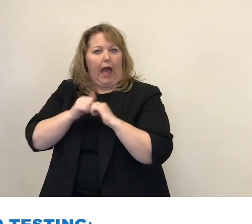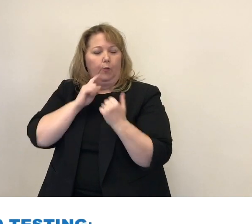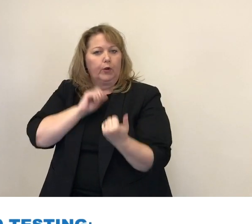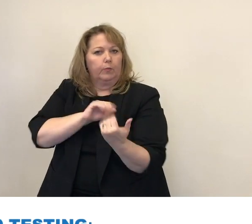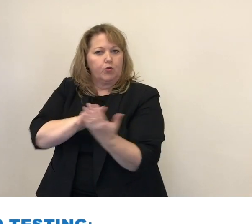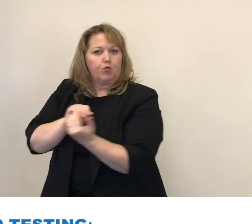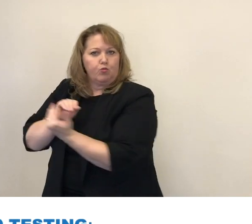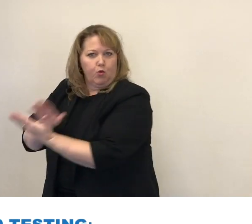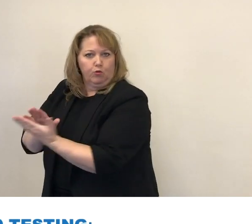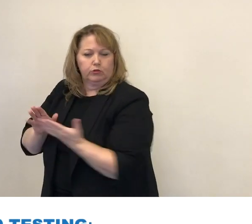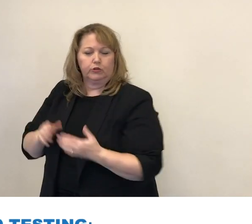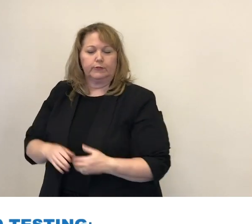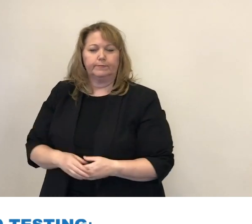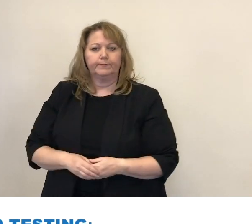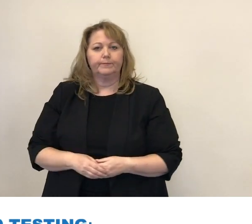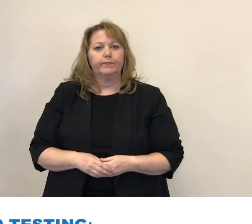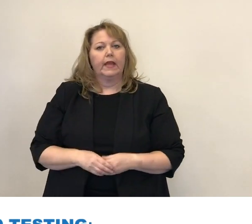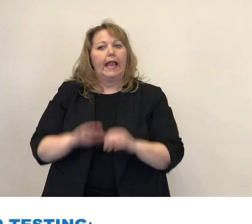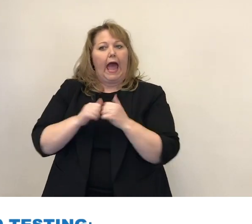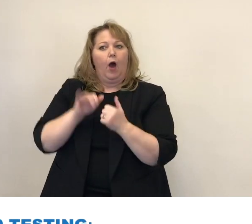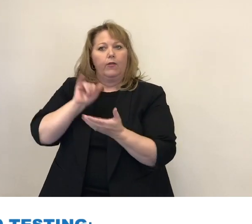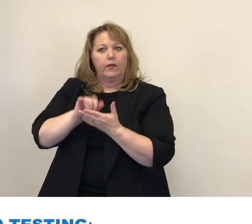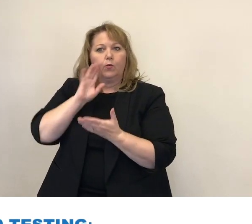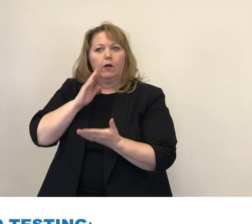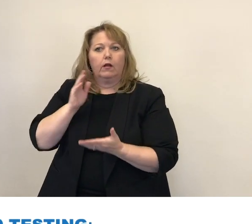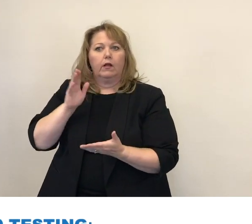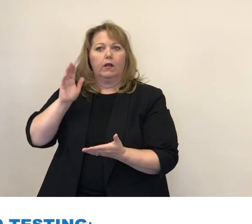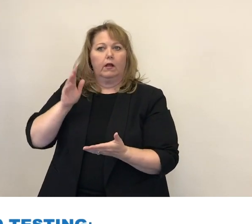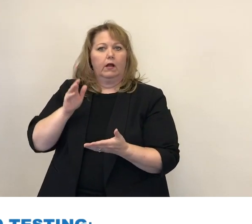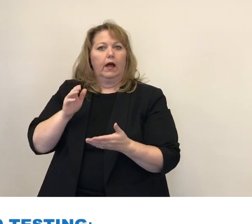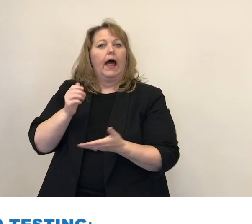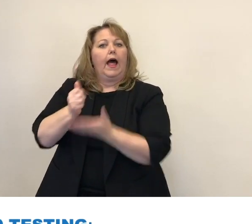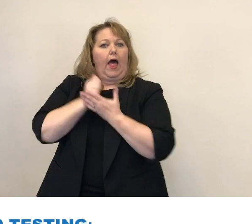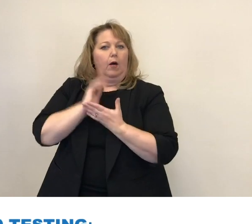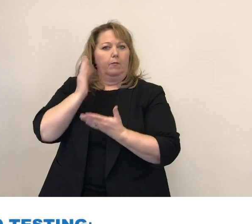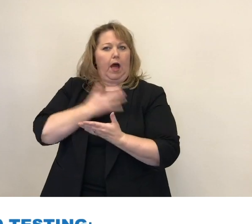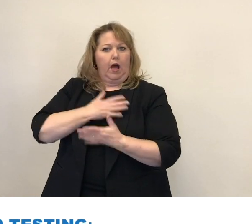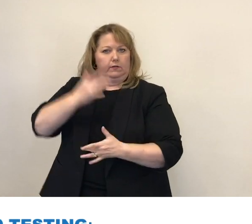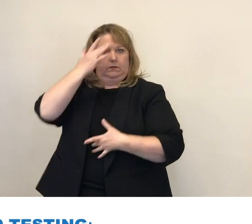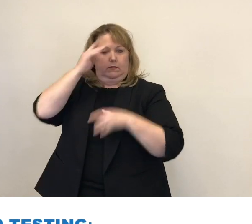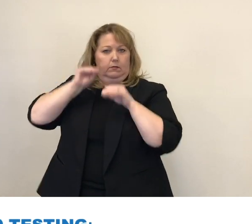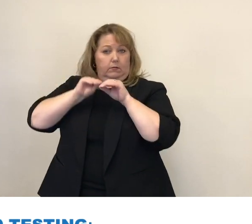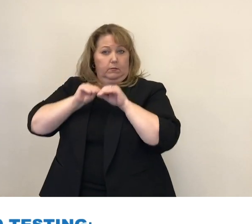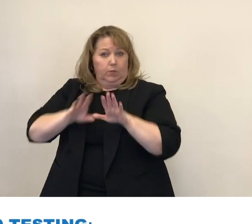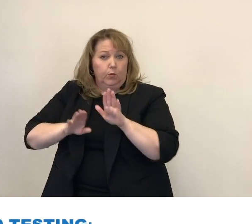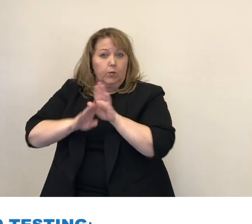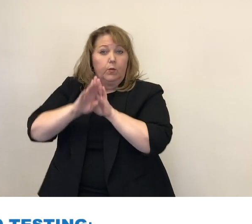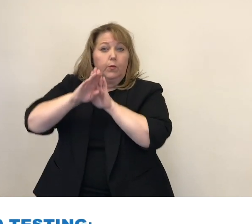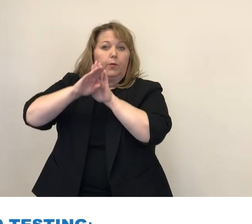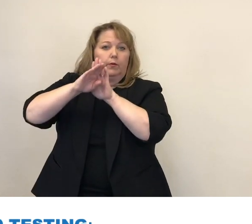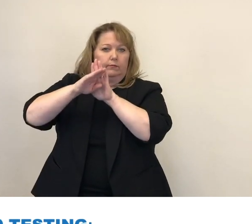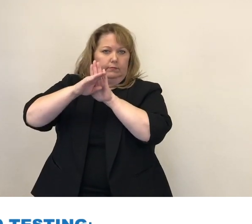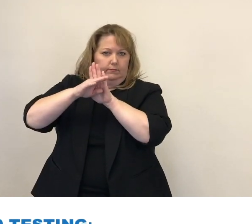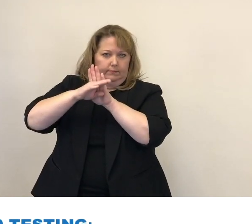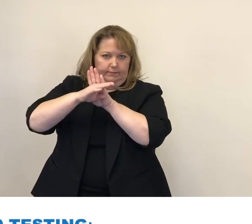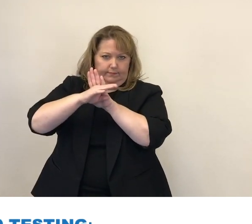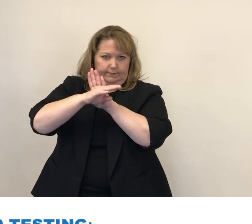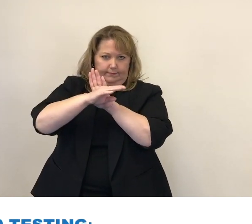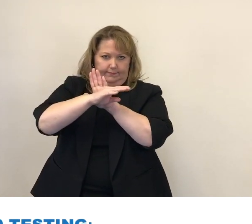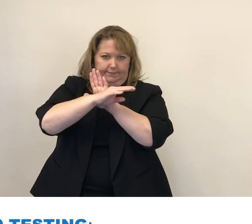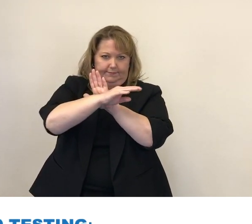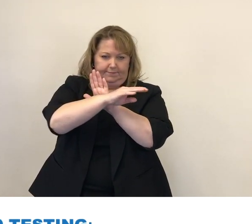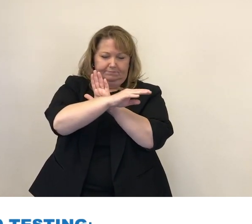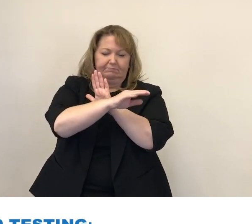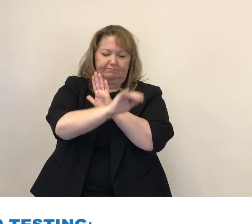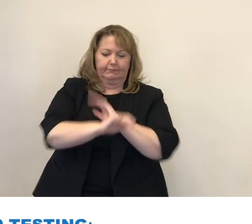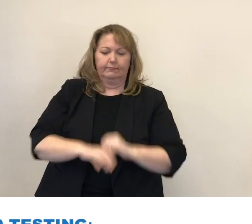this on the other side of flattening the curve. Considering how testing important is, I wanted to use at least a part of my time